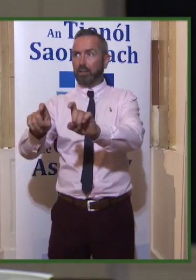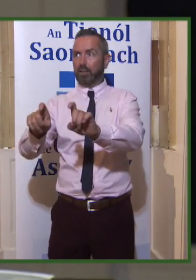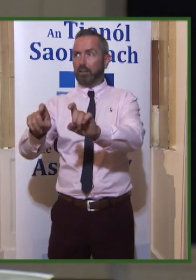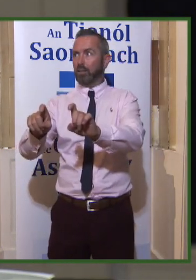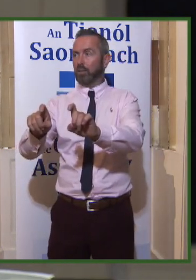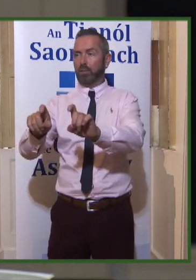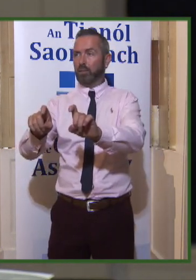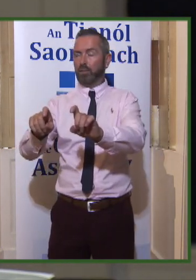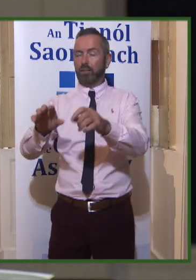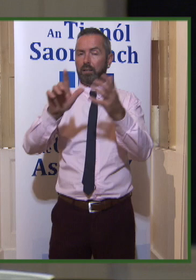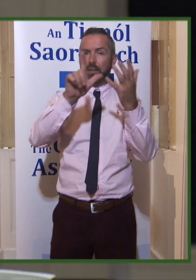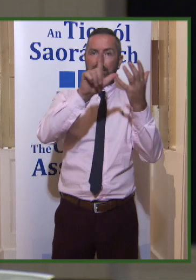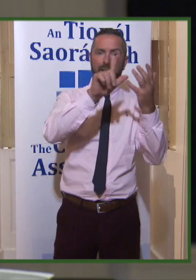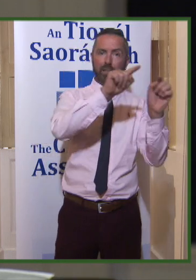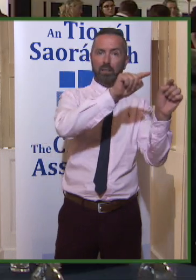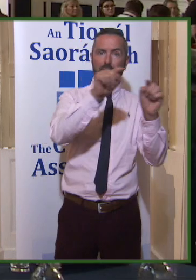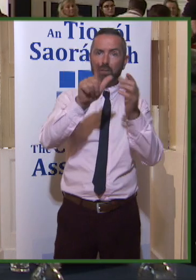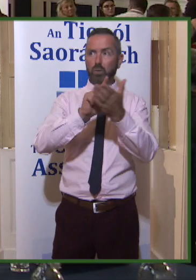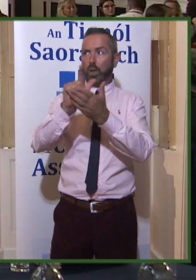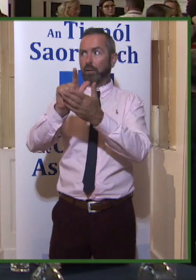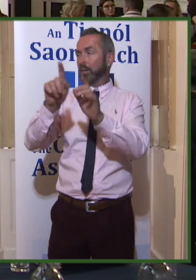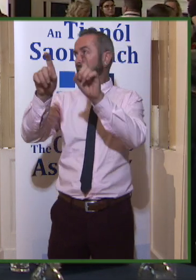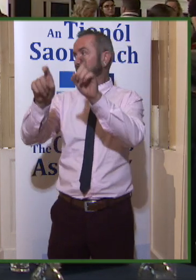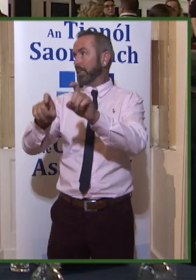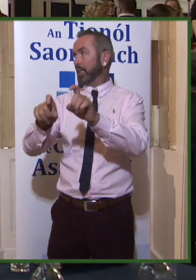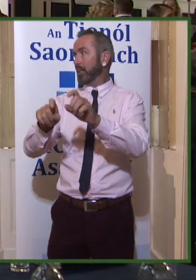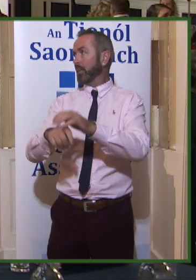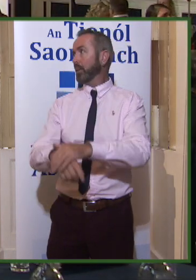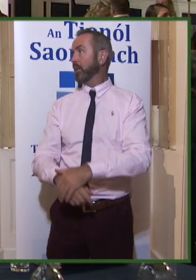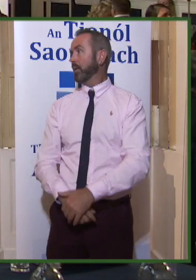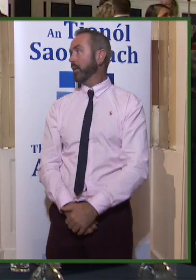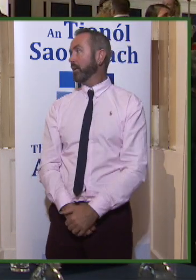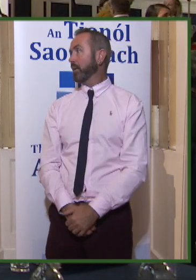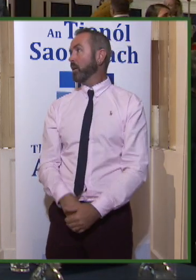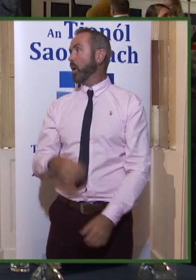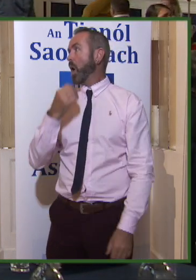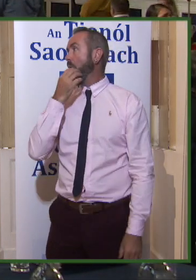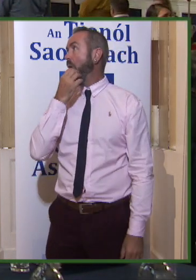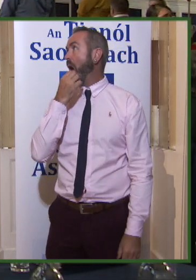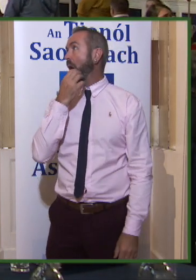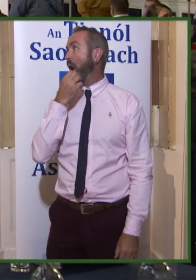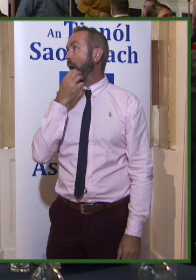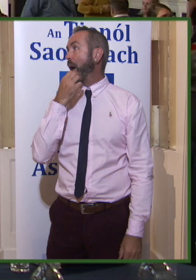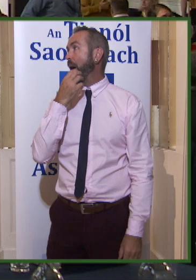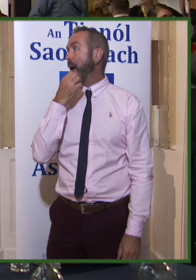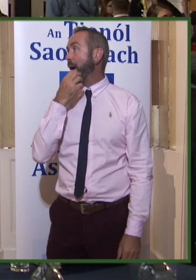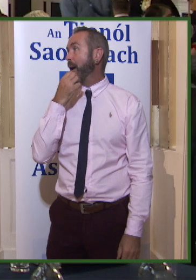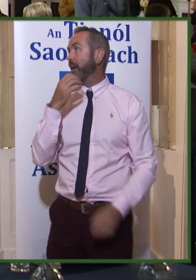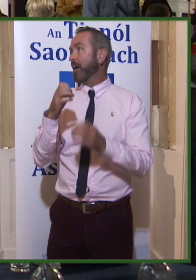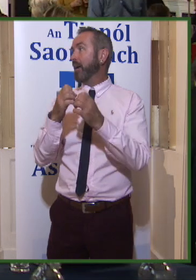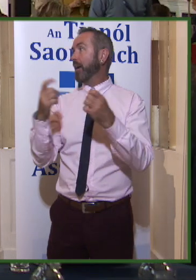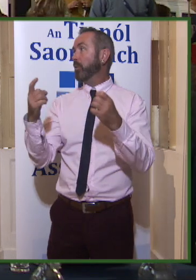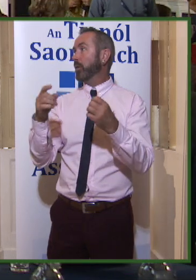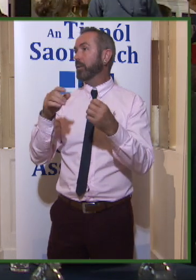only? So basically, the photographer is going to be on the balcony up here, so he'll be taking a shot down. So everybody,